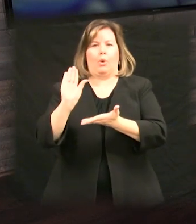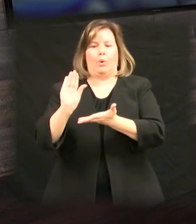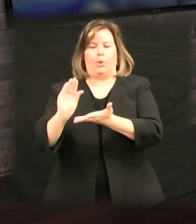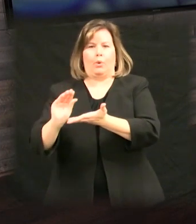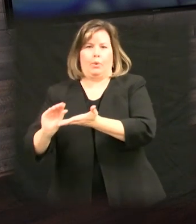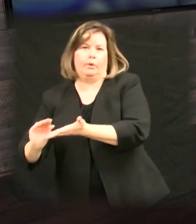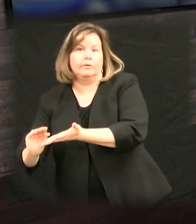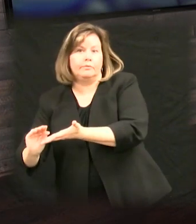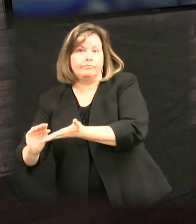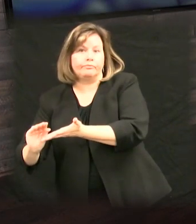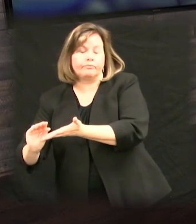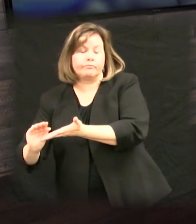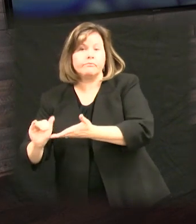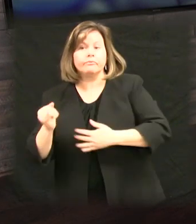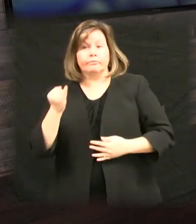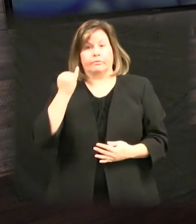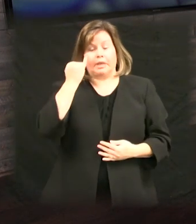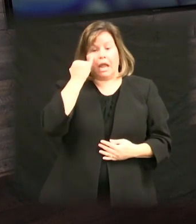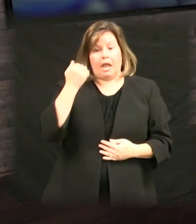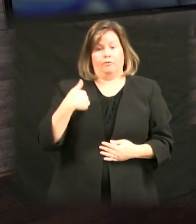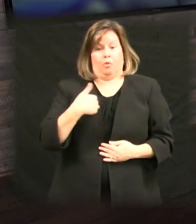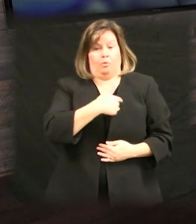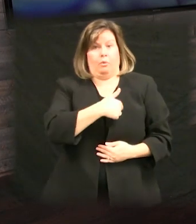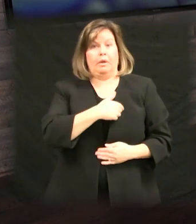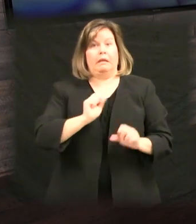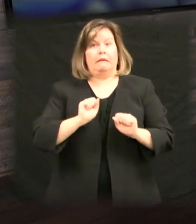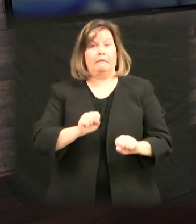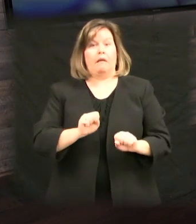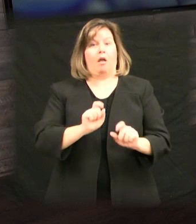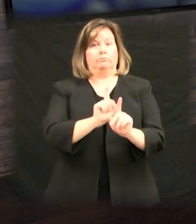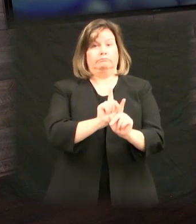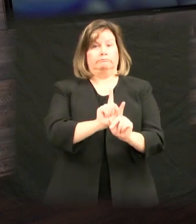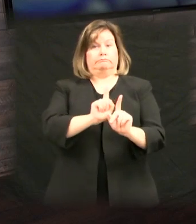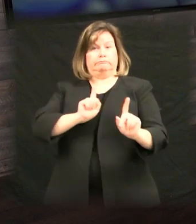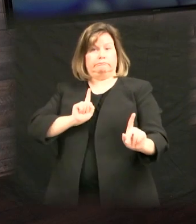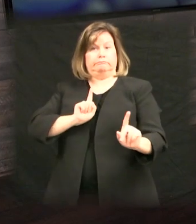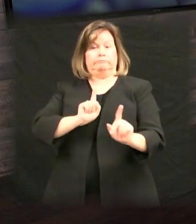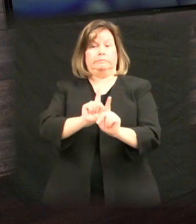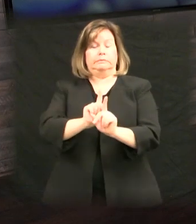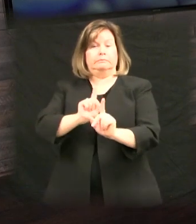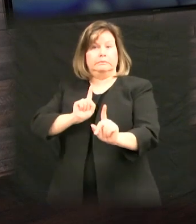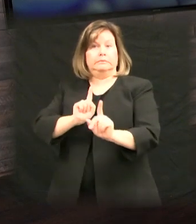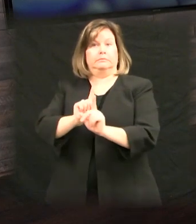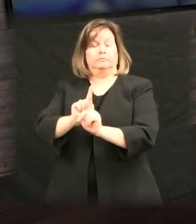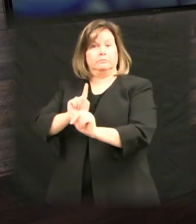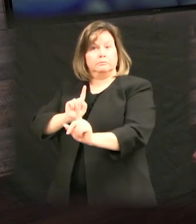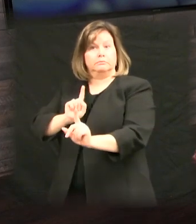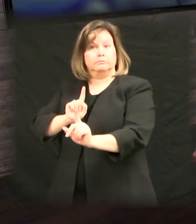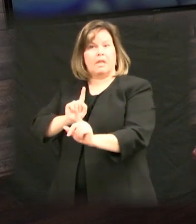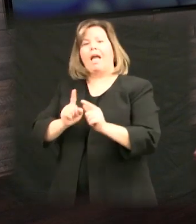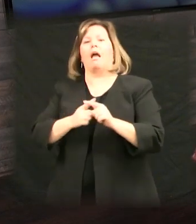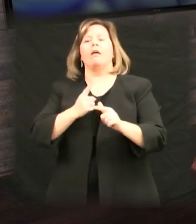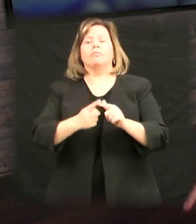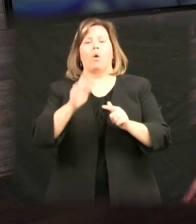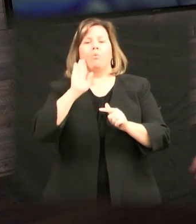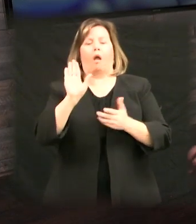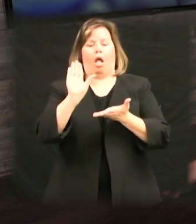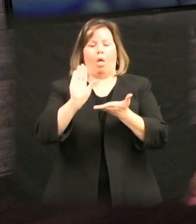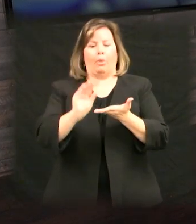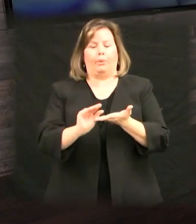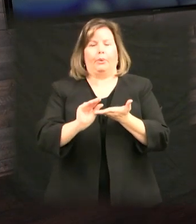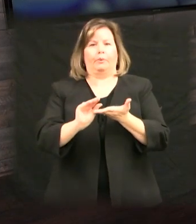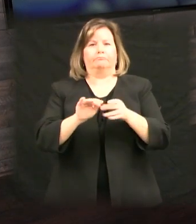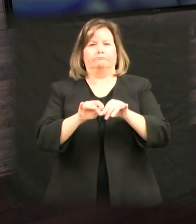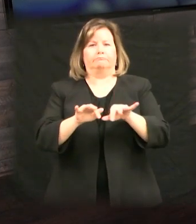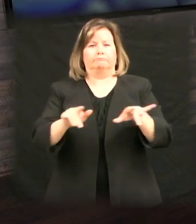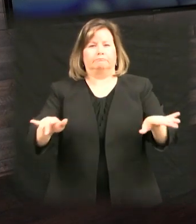It's a little bit like stepping stones in a creek. If the next stepping stone is very close, it's easy for motion to